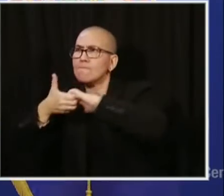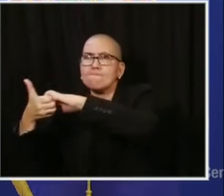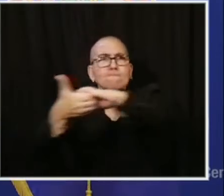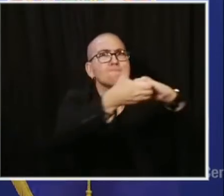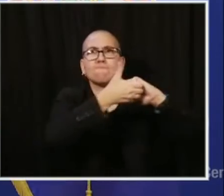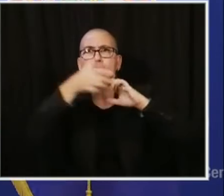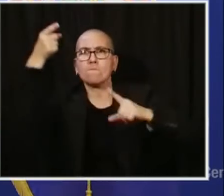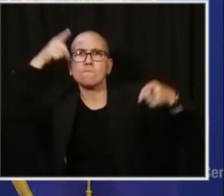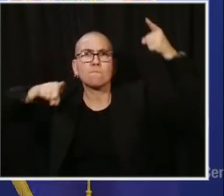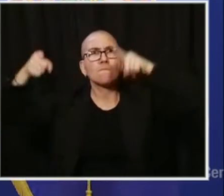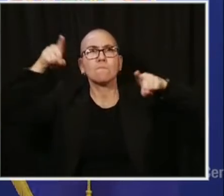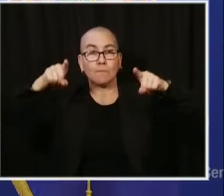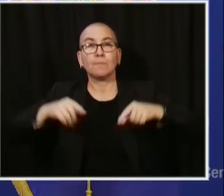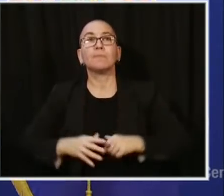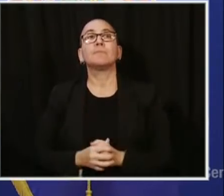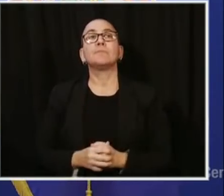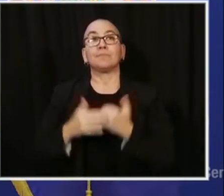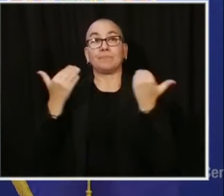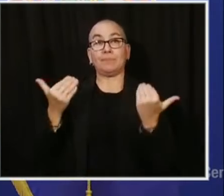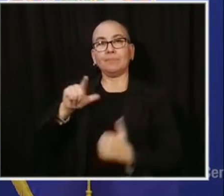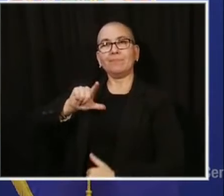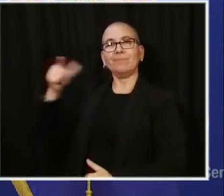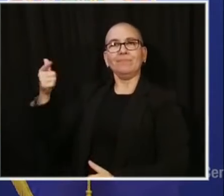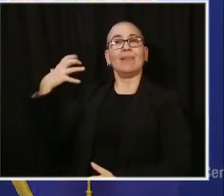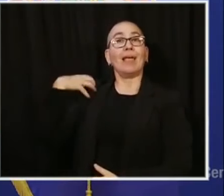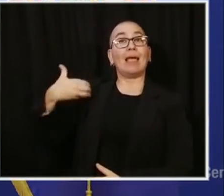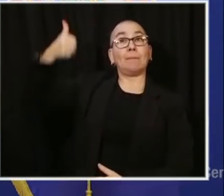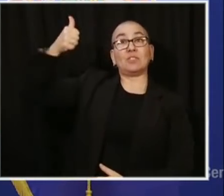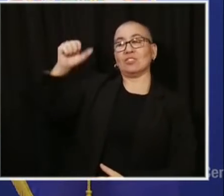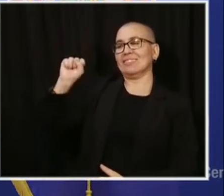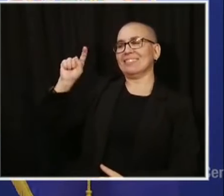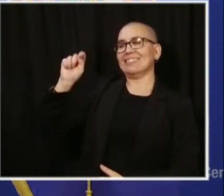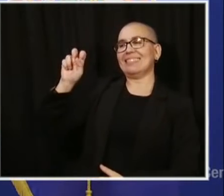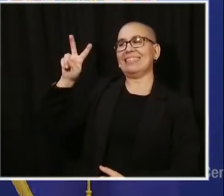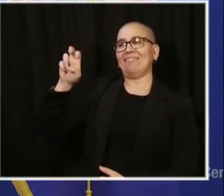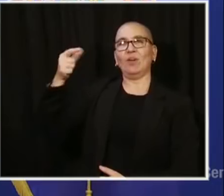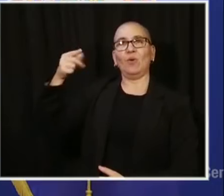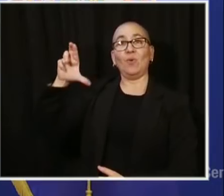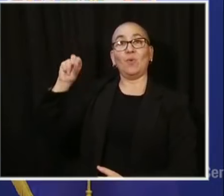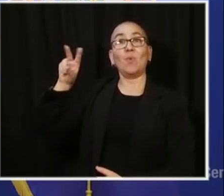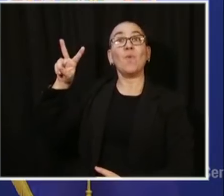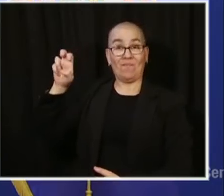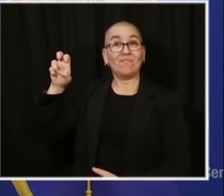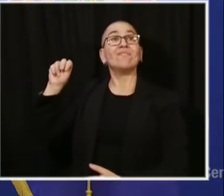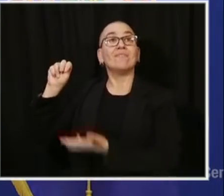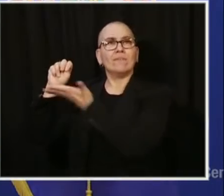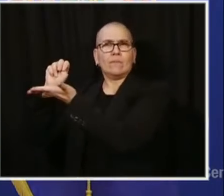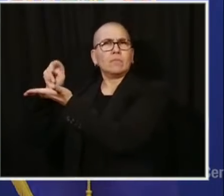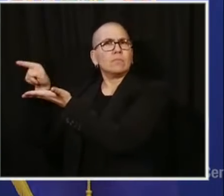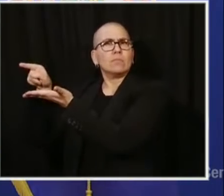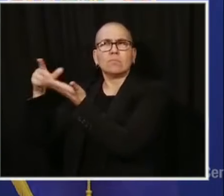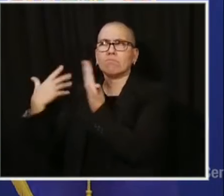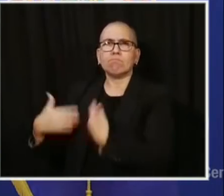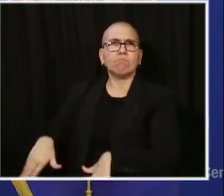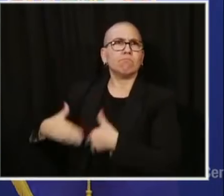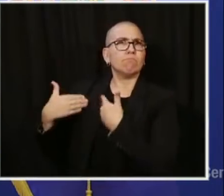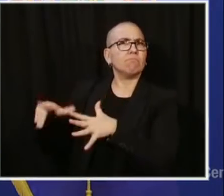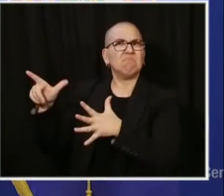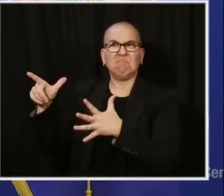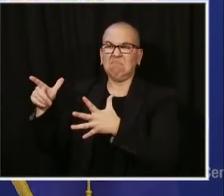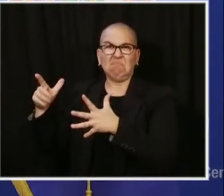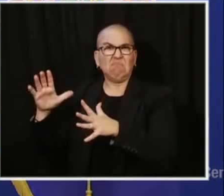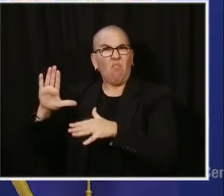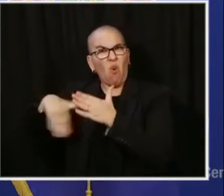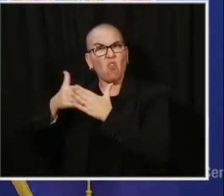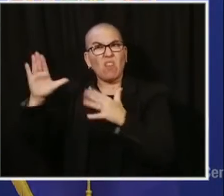Steve Grove, and I'd like to note someone who spent their entire life building jobs, creating innovation, understanding that our free market economy and the